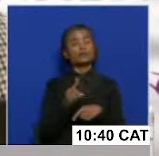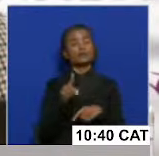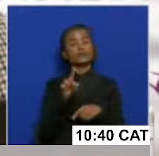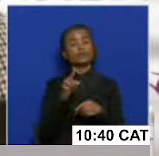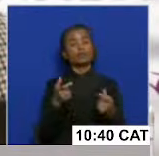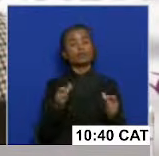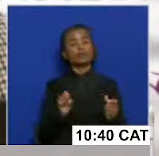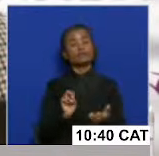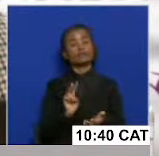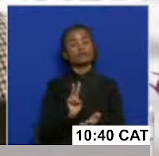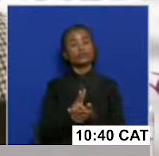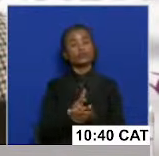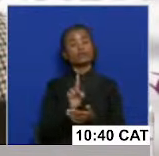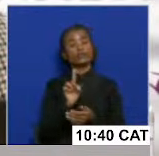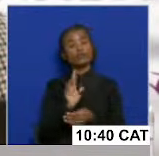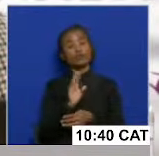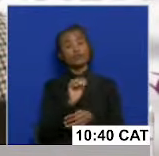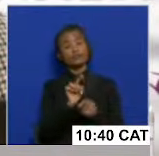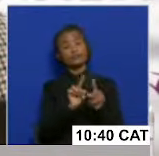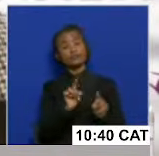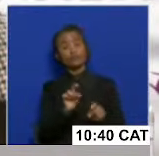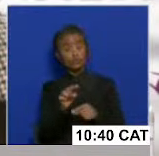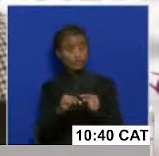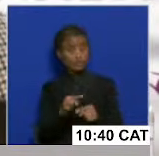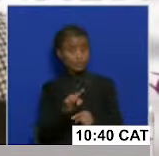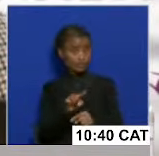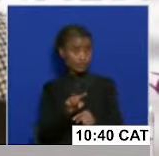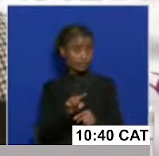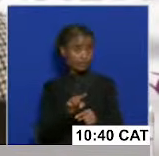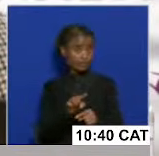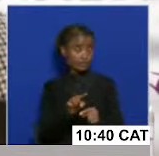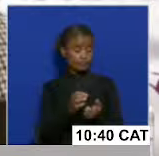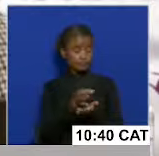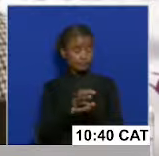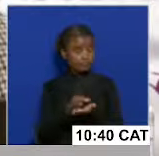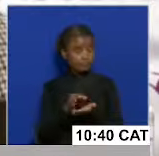stones? Oh, yes. Could that be a possibility?